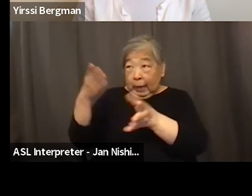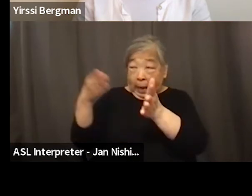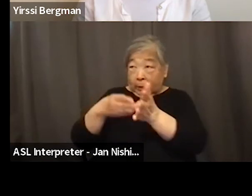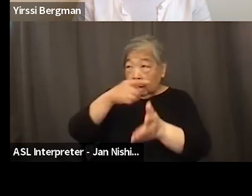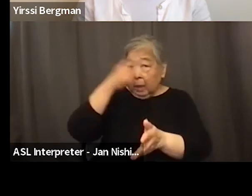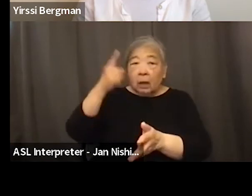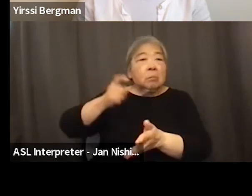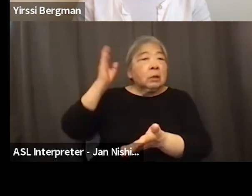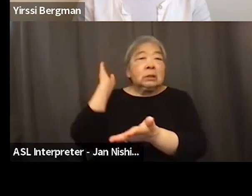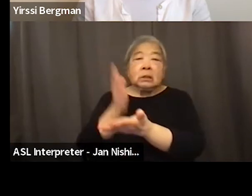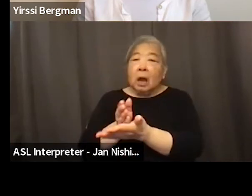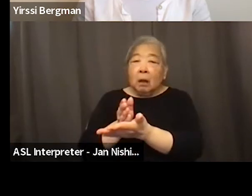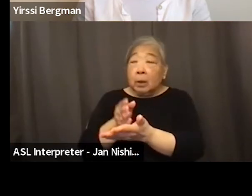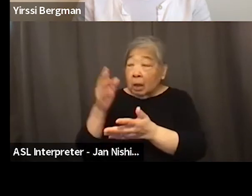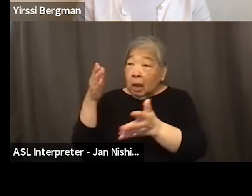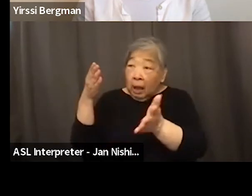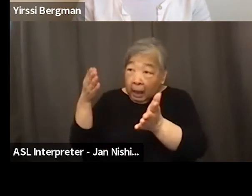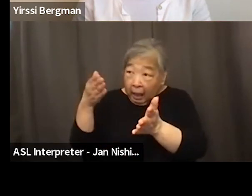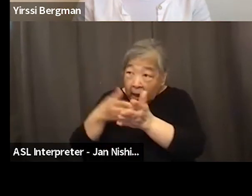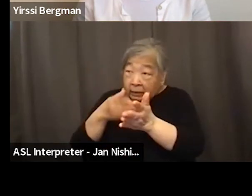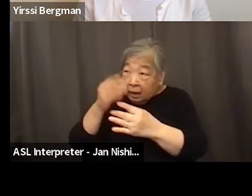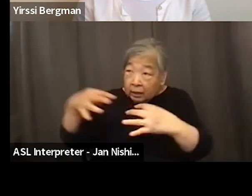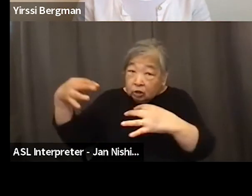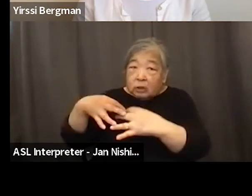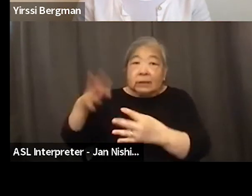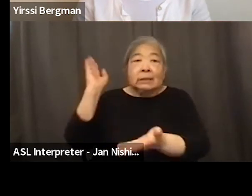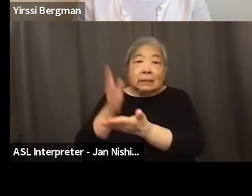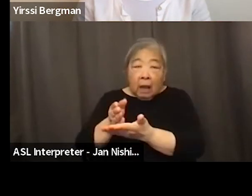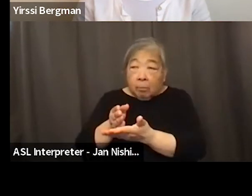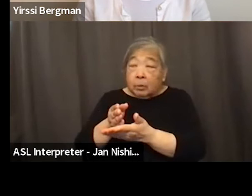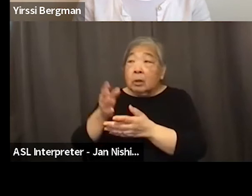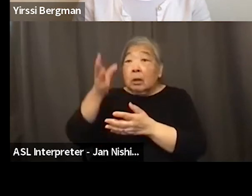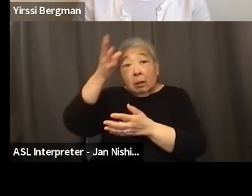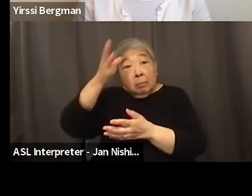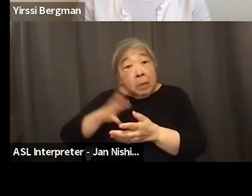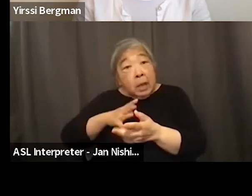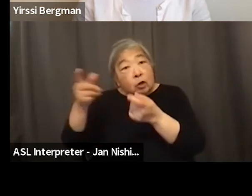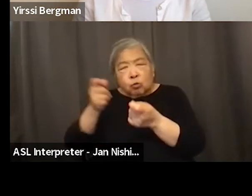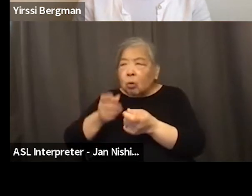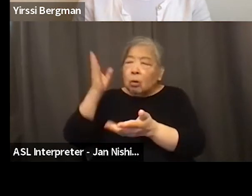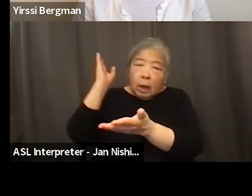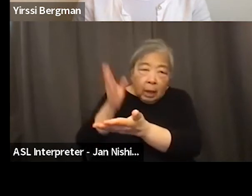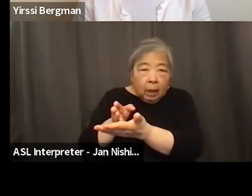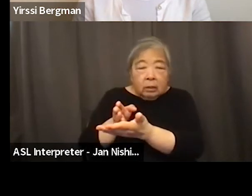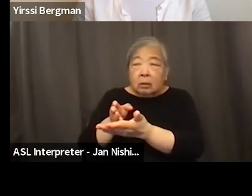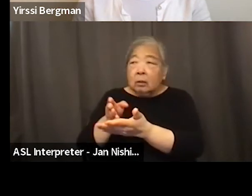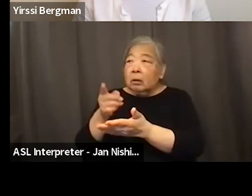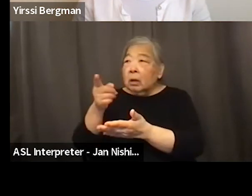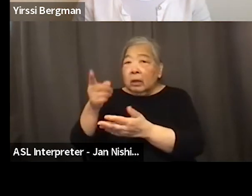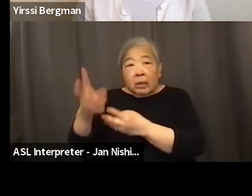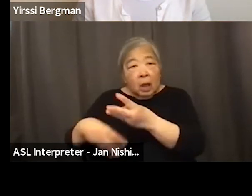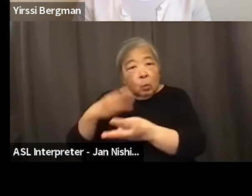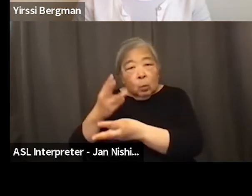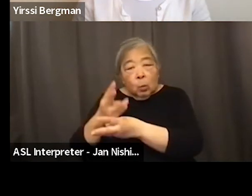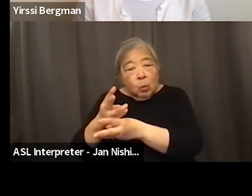end a world that is anti-Indigenous. We need to end a world that is patriarchal, right? We need to end a world that is